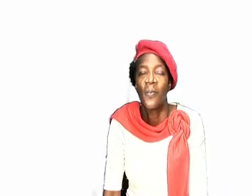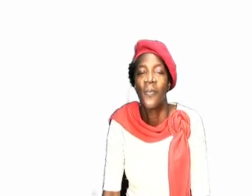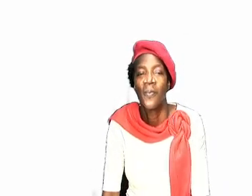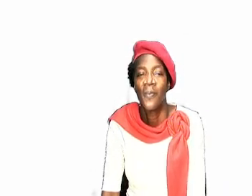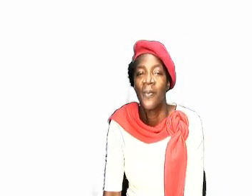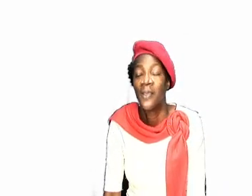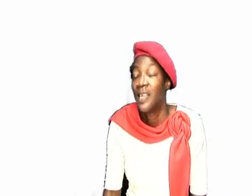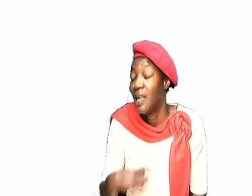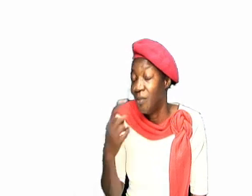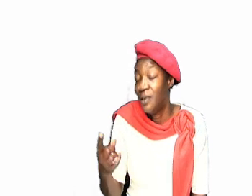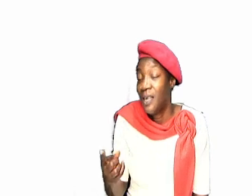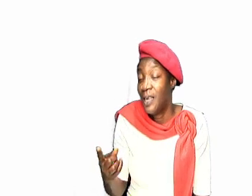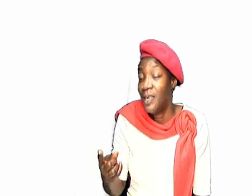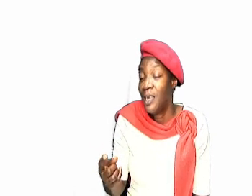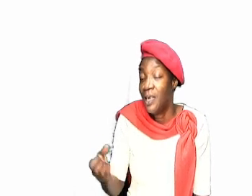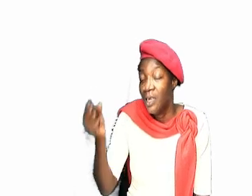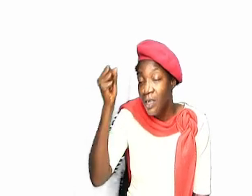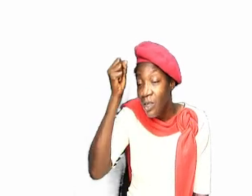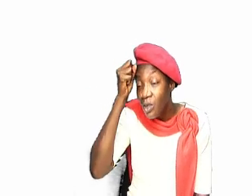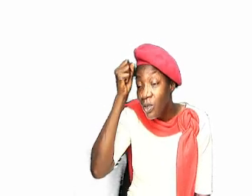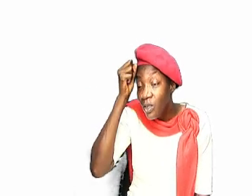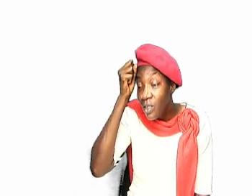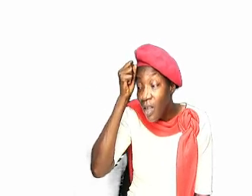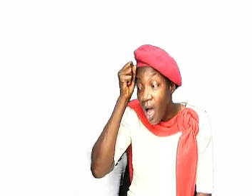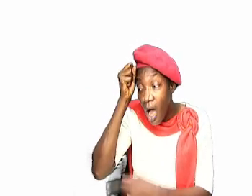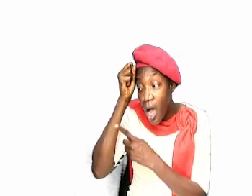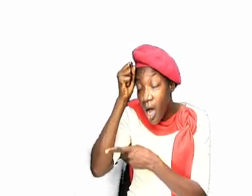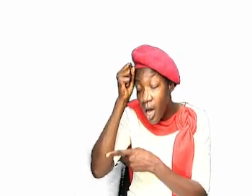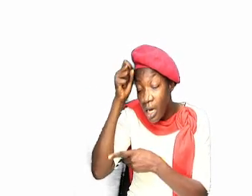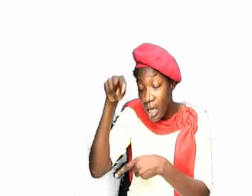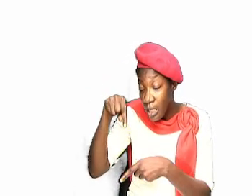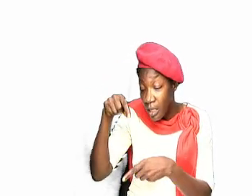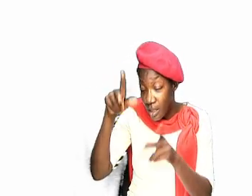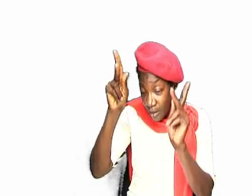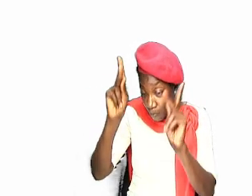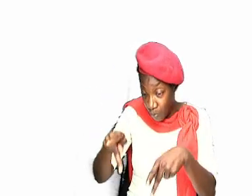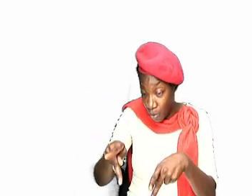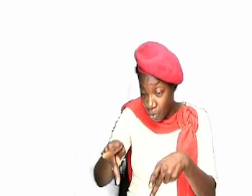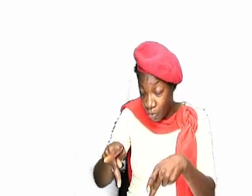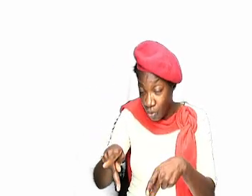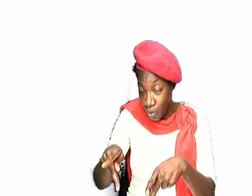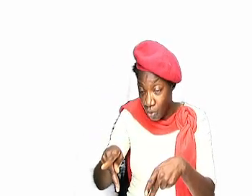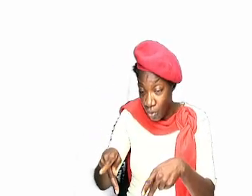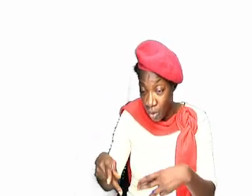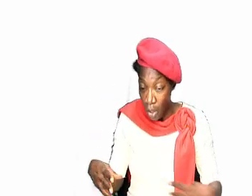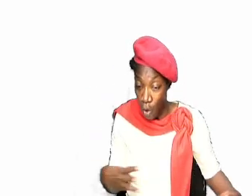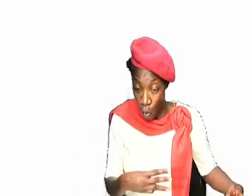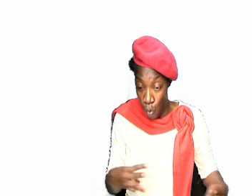Saul, this person is a man of war.